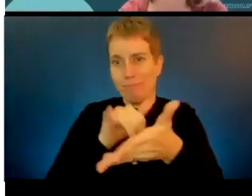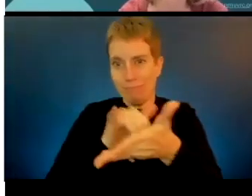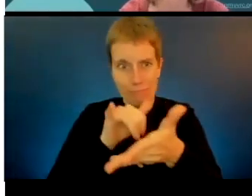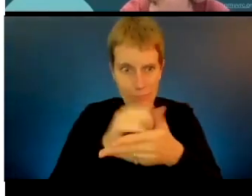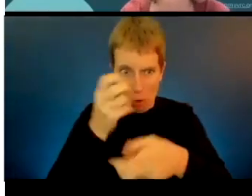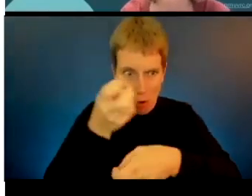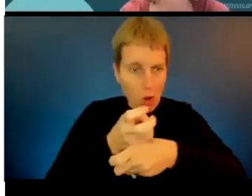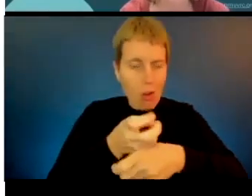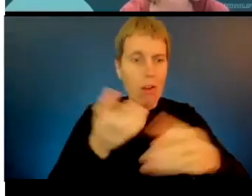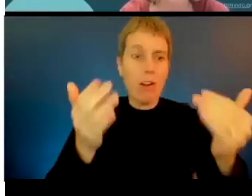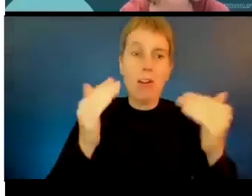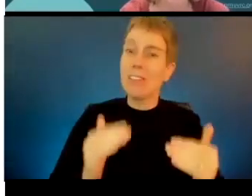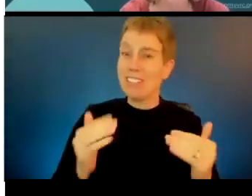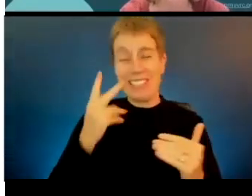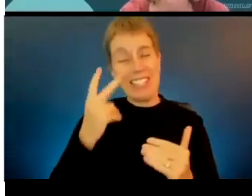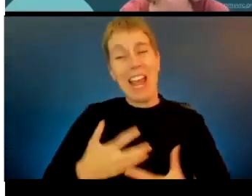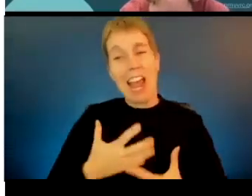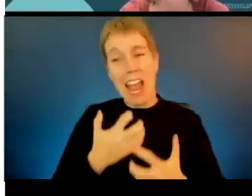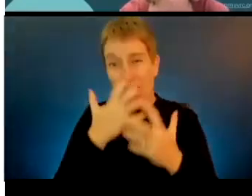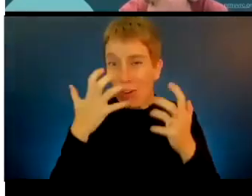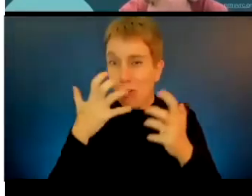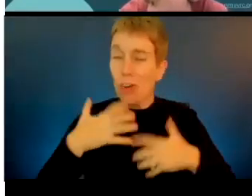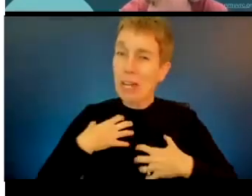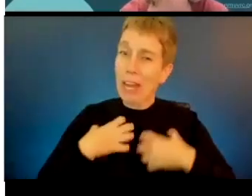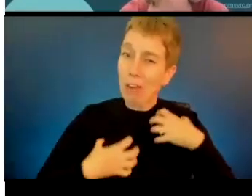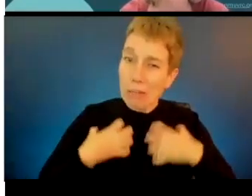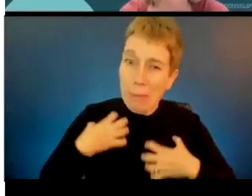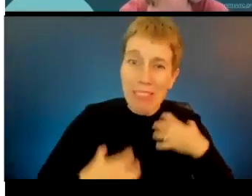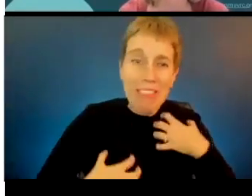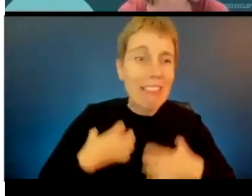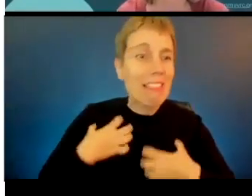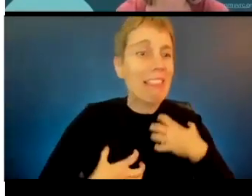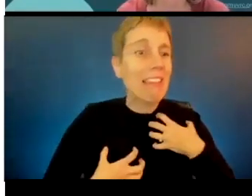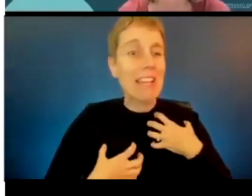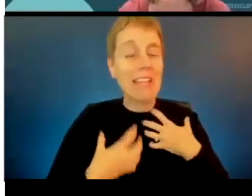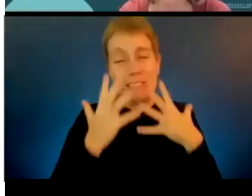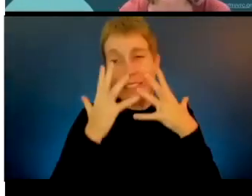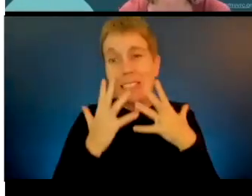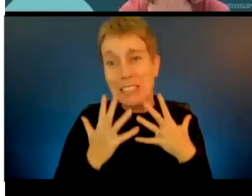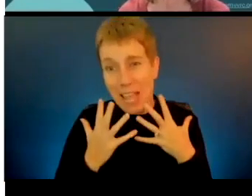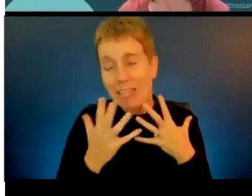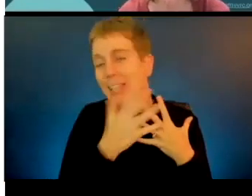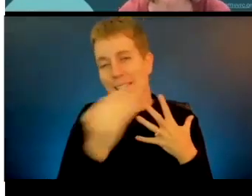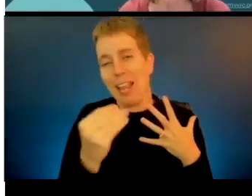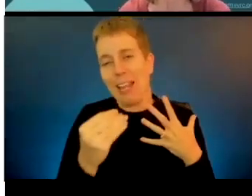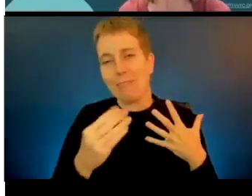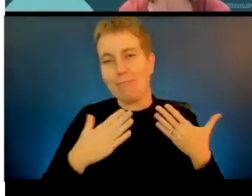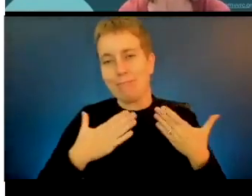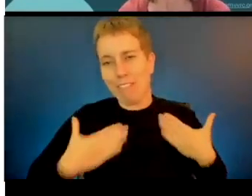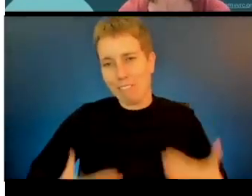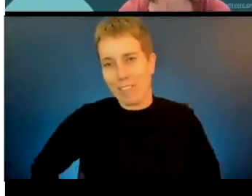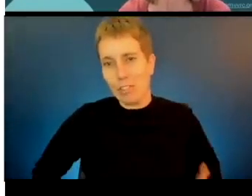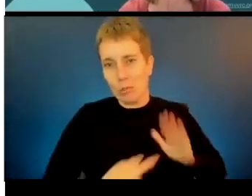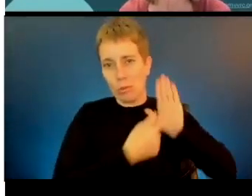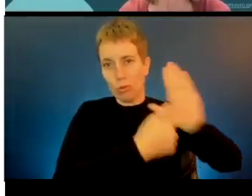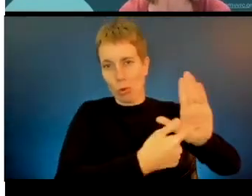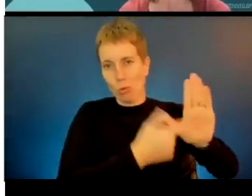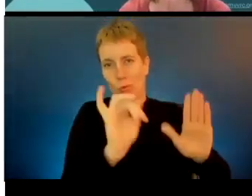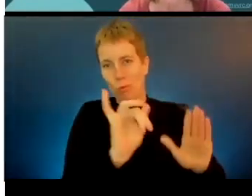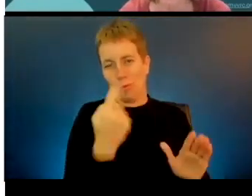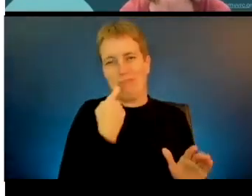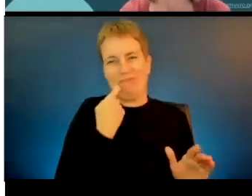as I mentioned before, those physical kinds of reactions. We also know that the way an